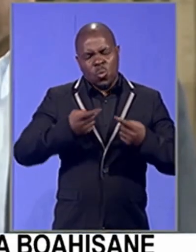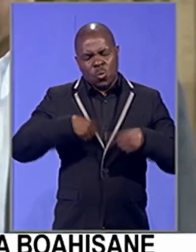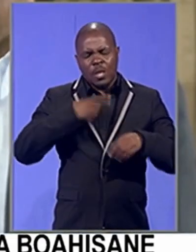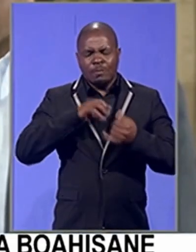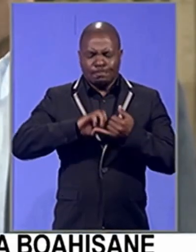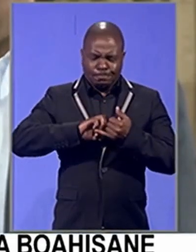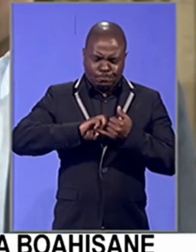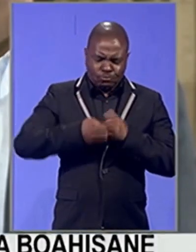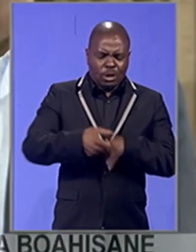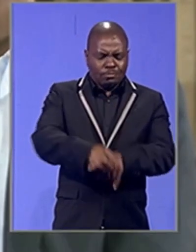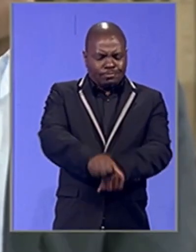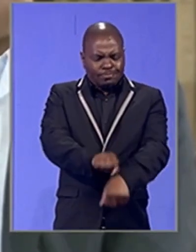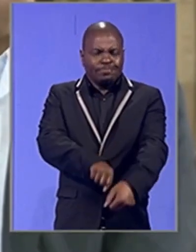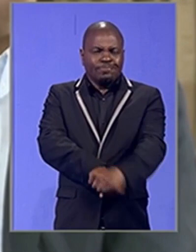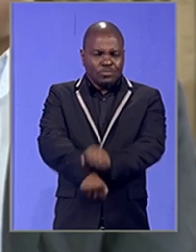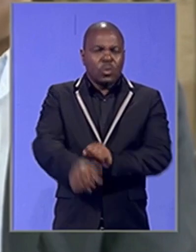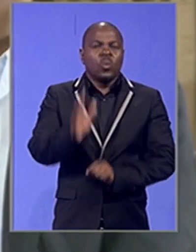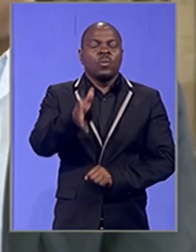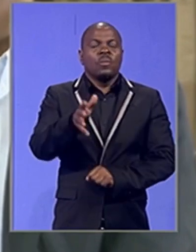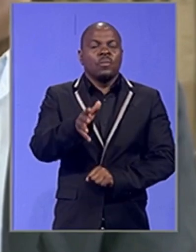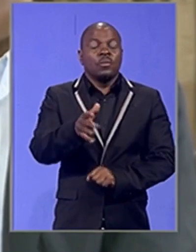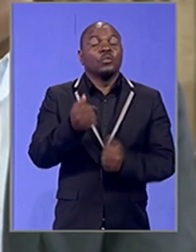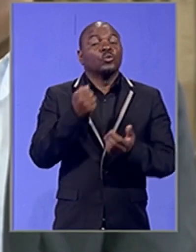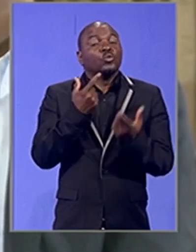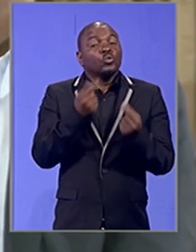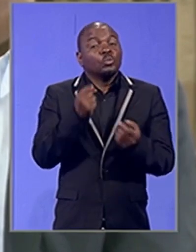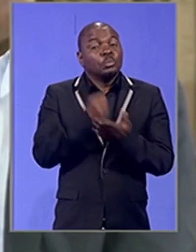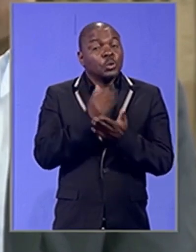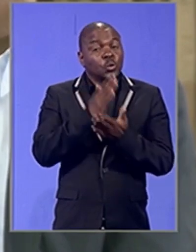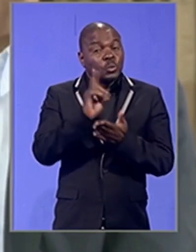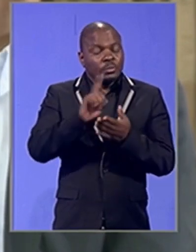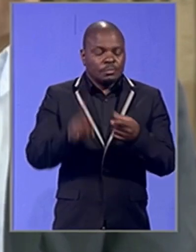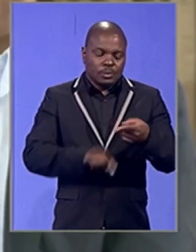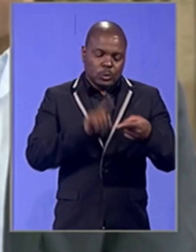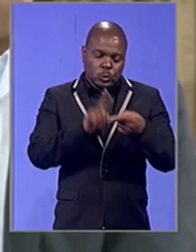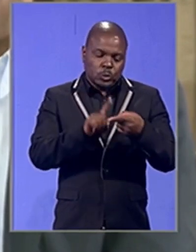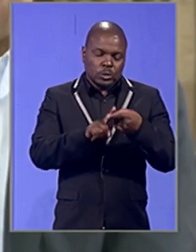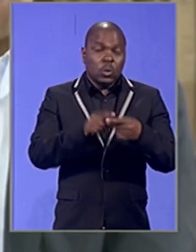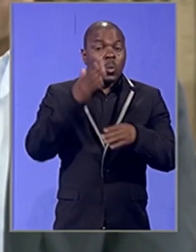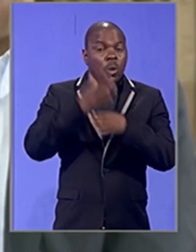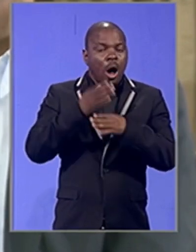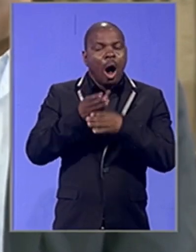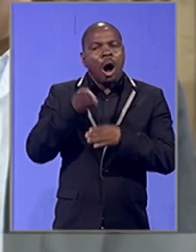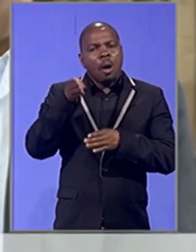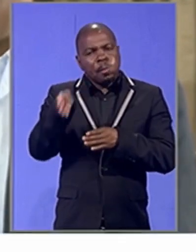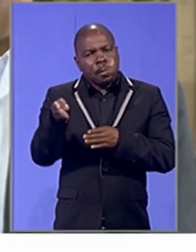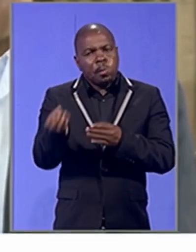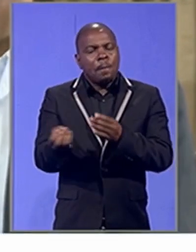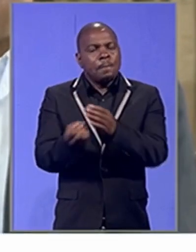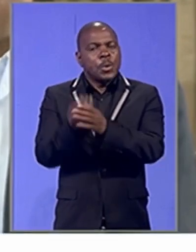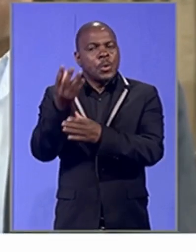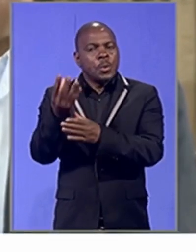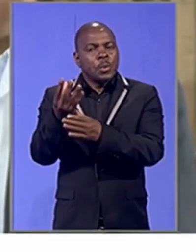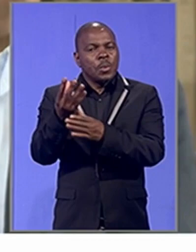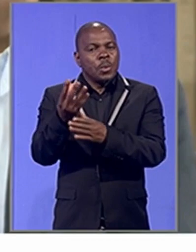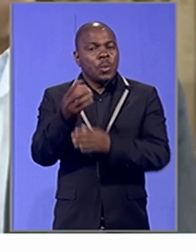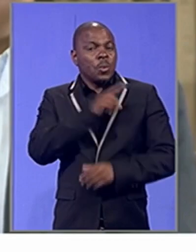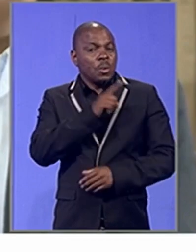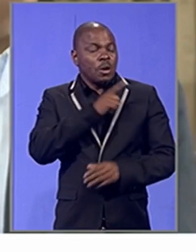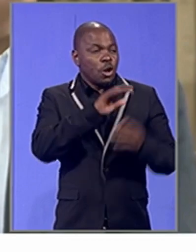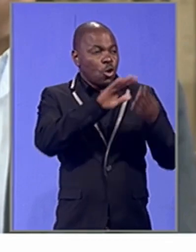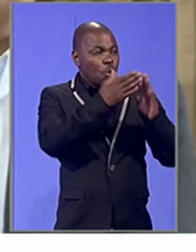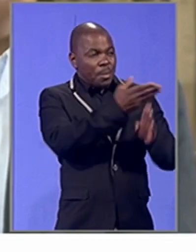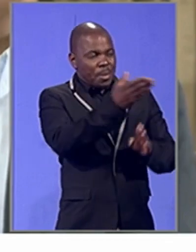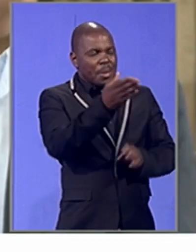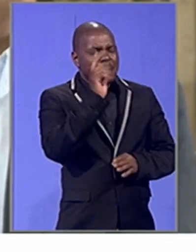mme hore re bone hore mesebetsi ba teng e leng yona ntho e kgolo ho setjhaba sa rona sa hore ba